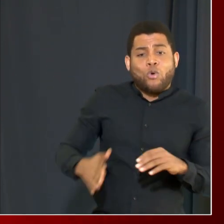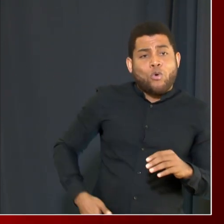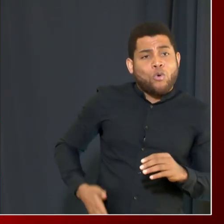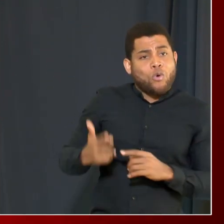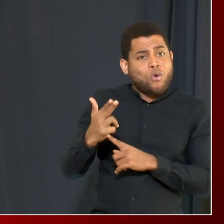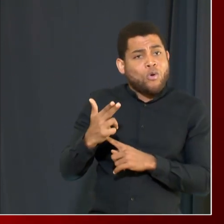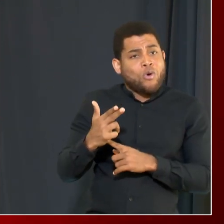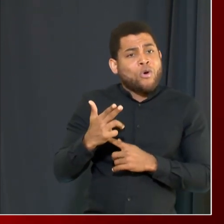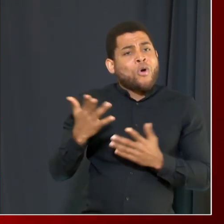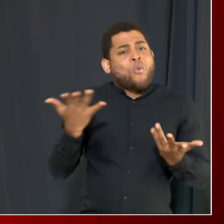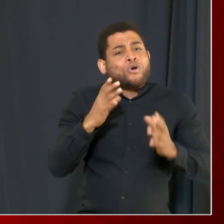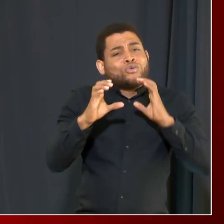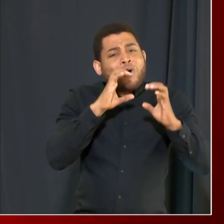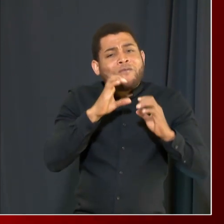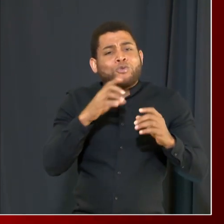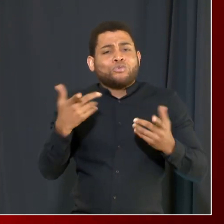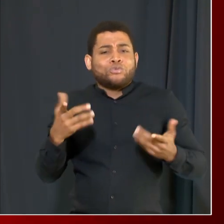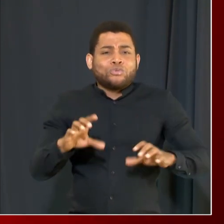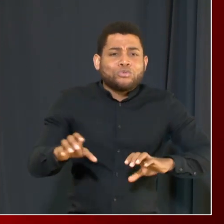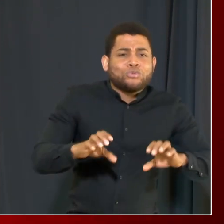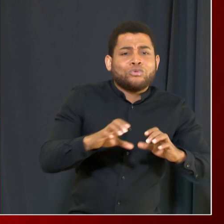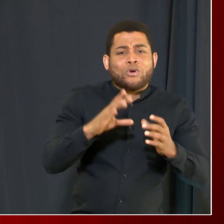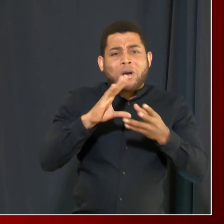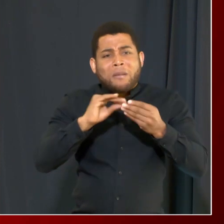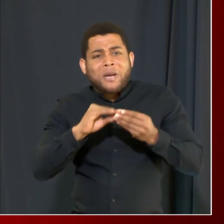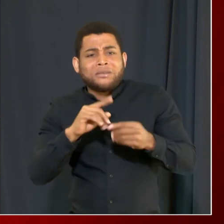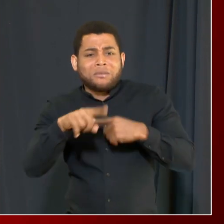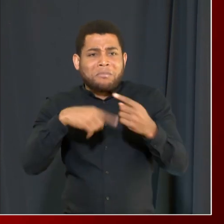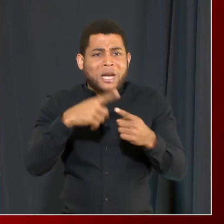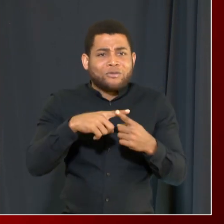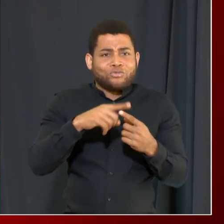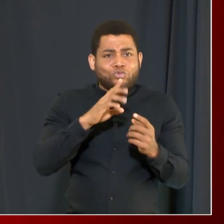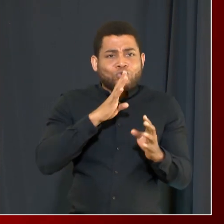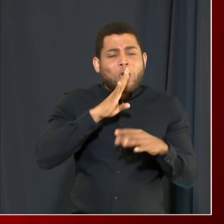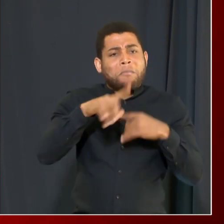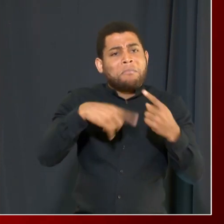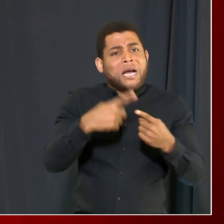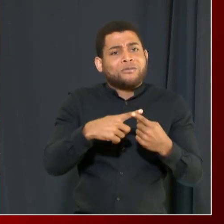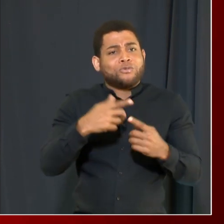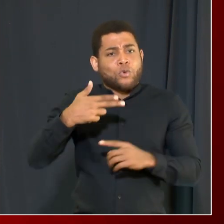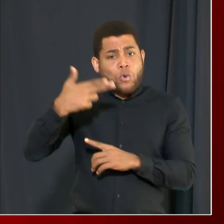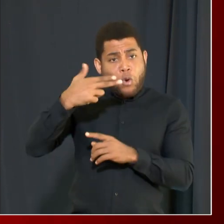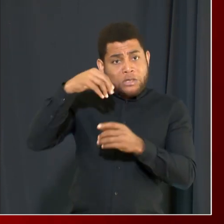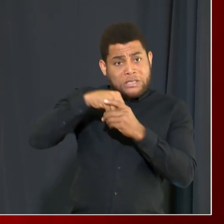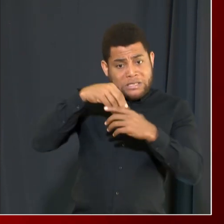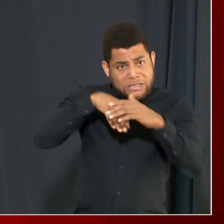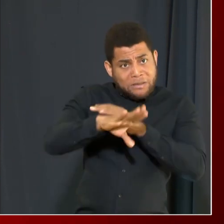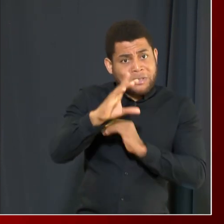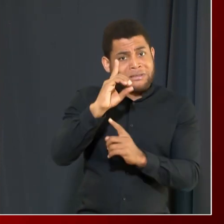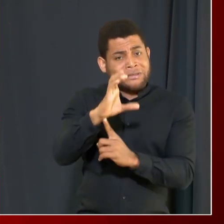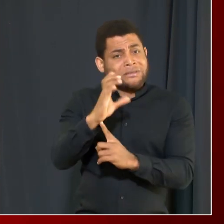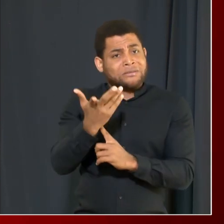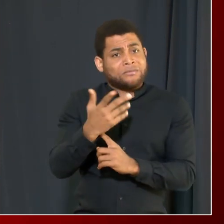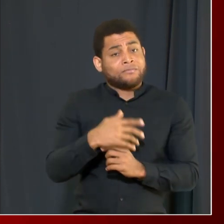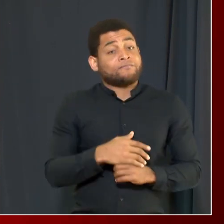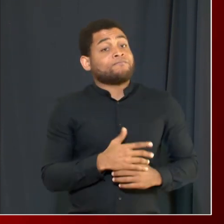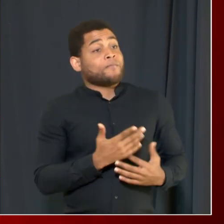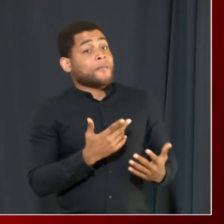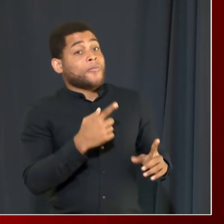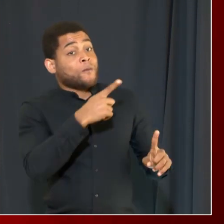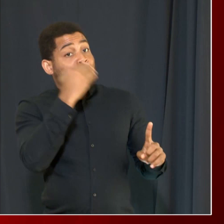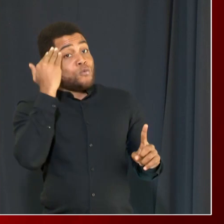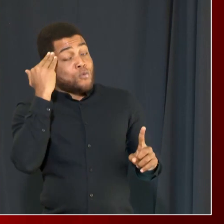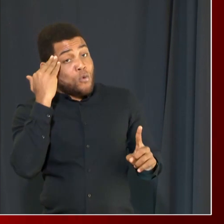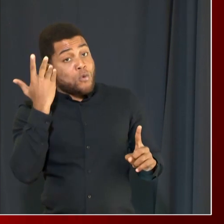being had to address the guns being brought into the city? We are, as you know, and I'll direct your attention to a couple